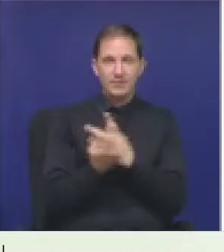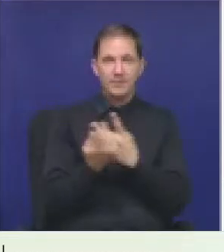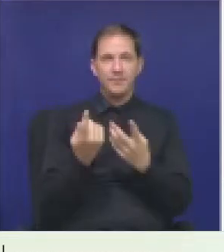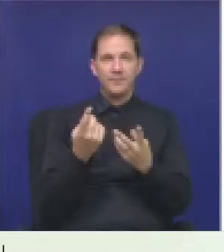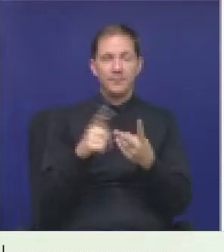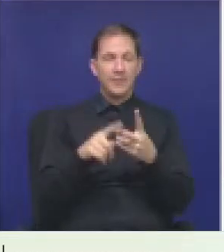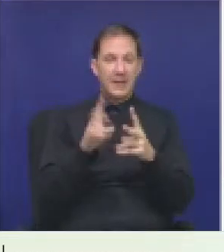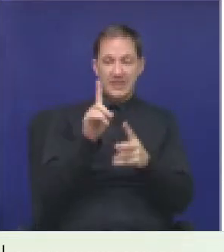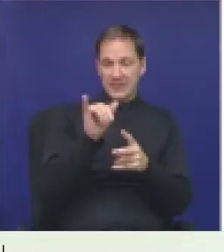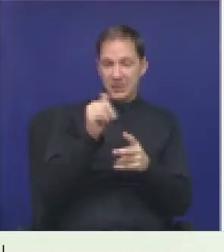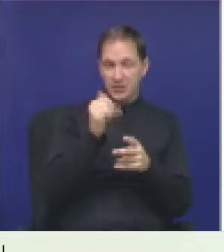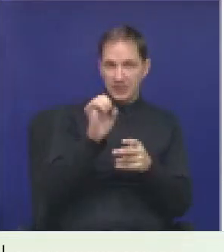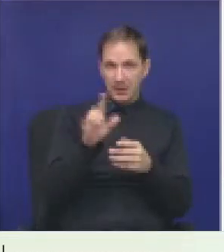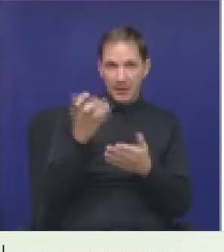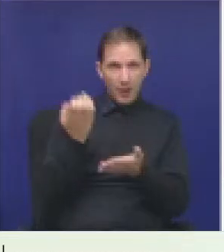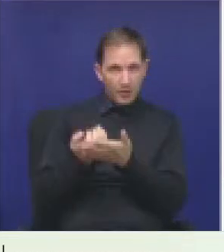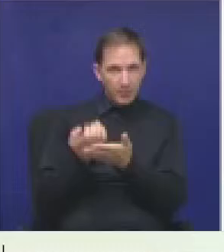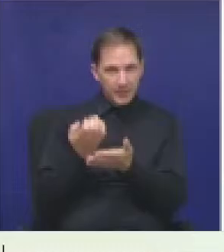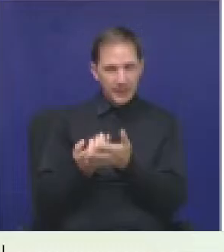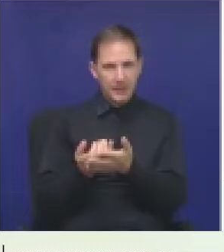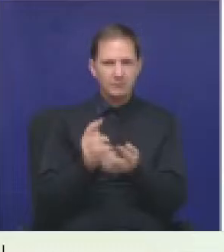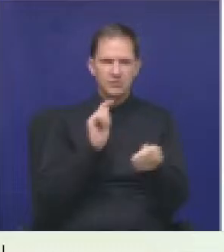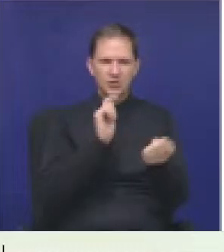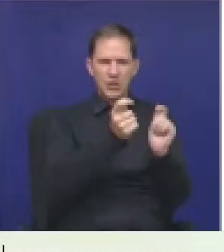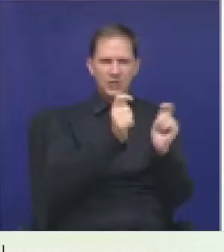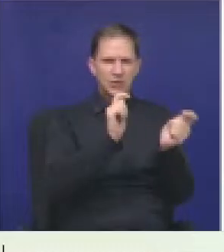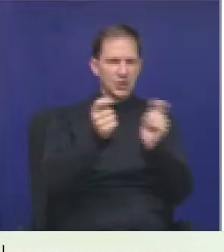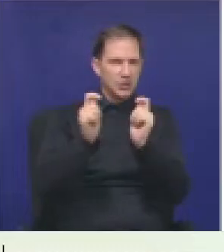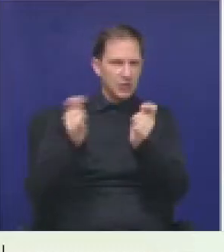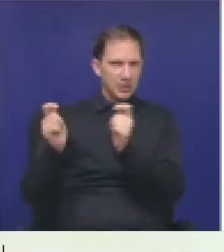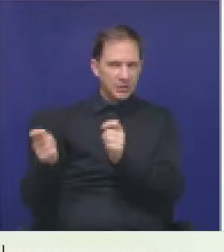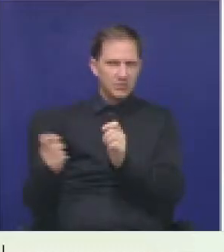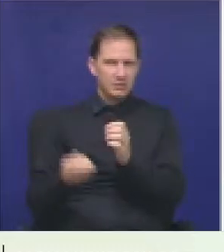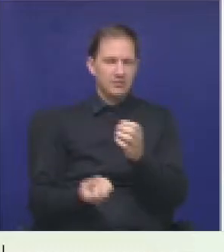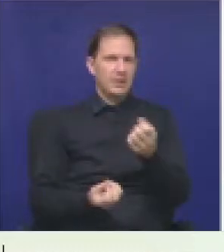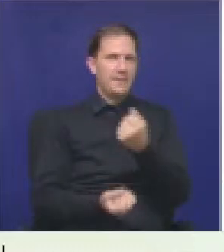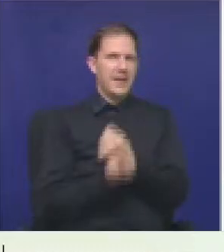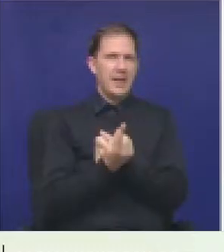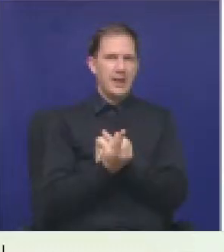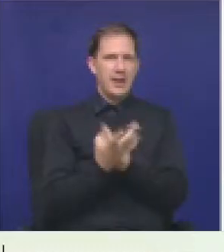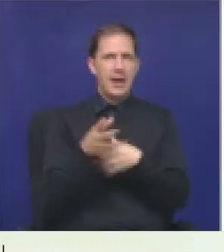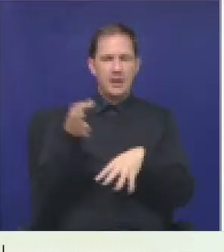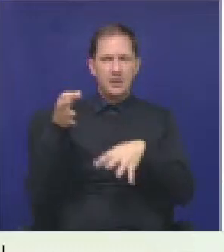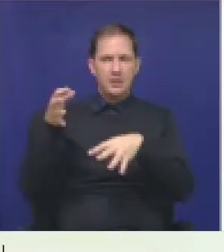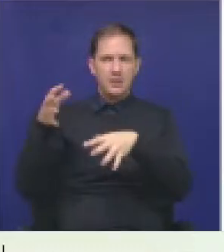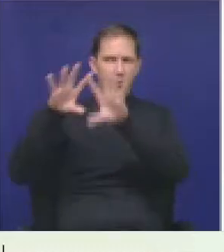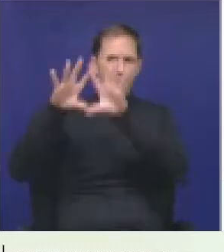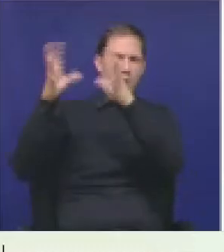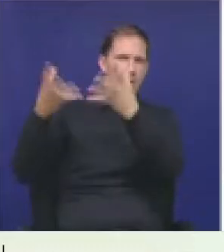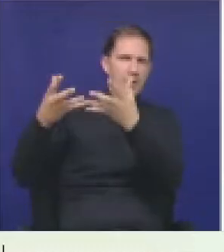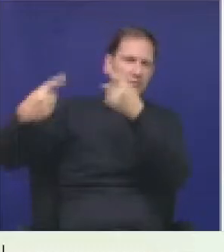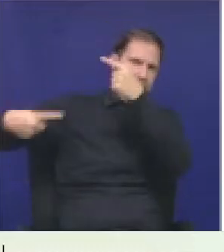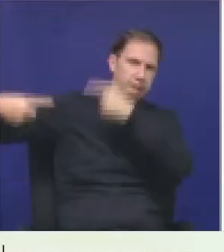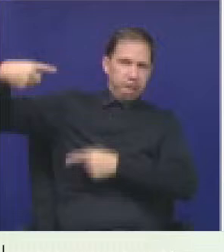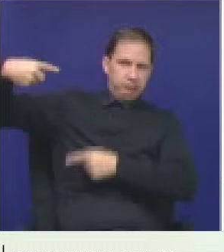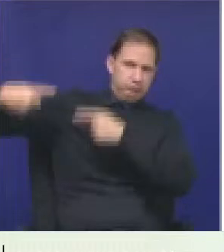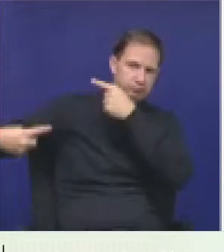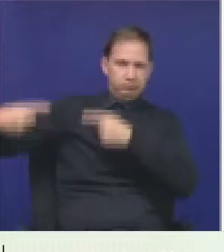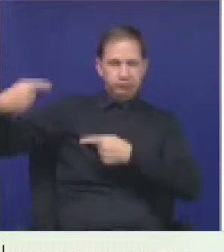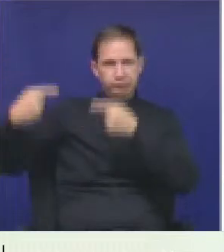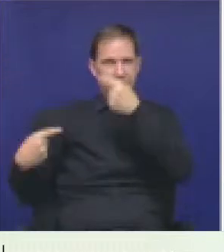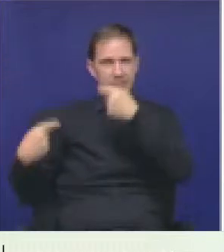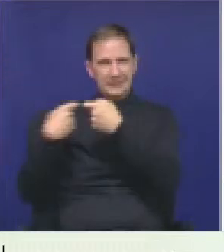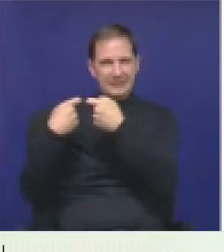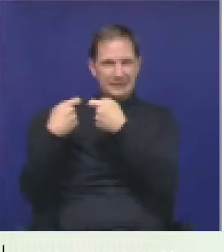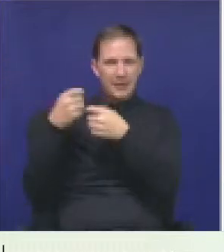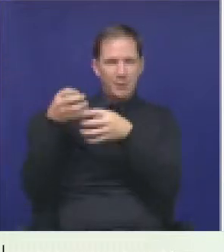digital economies, changing social dynamics, and global political tensions. In a world defined by rapid change,